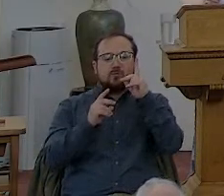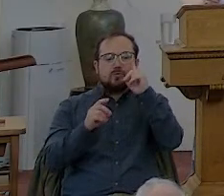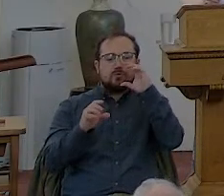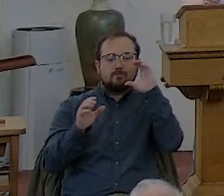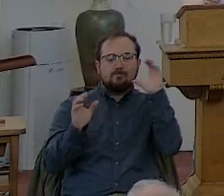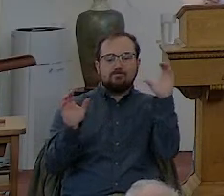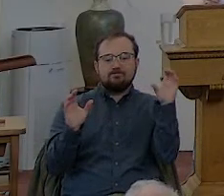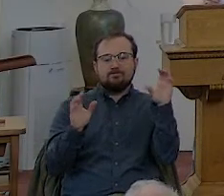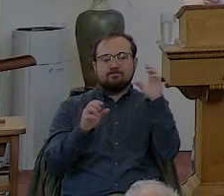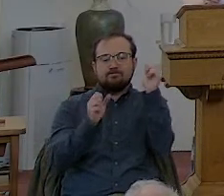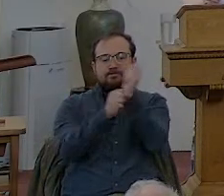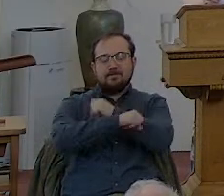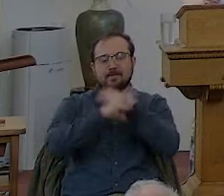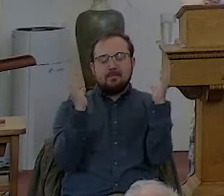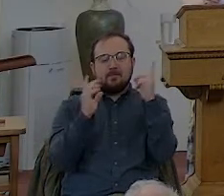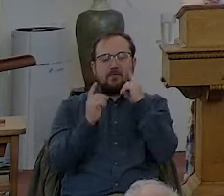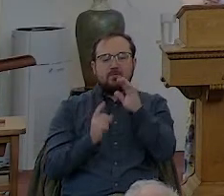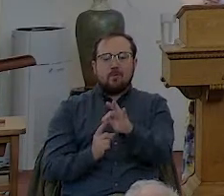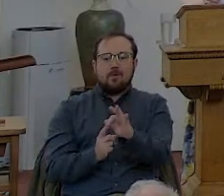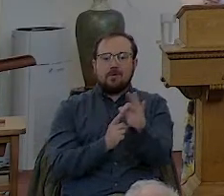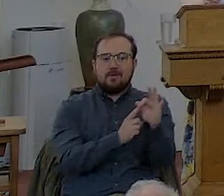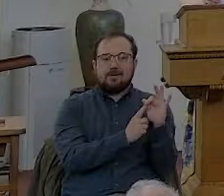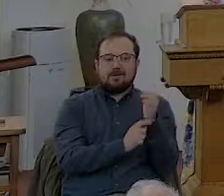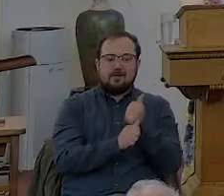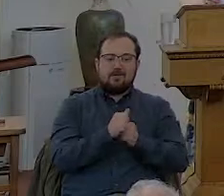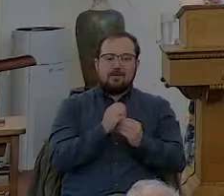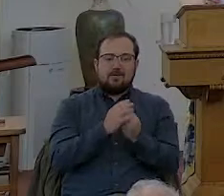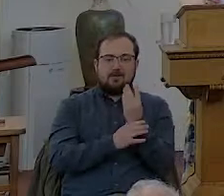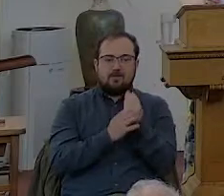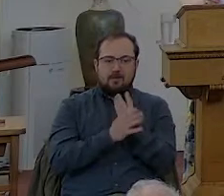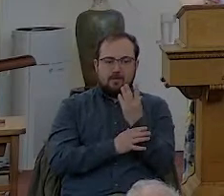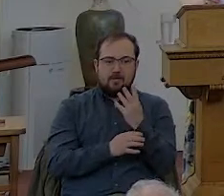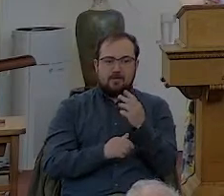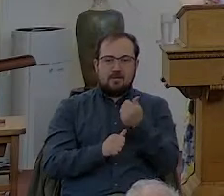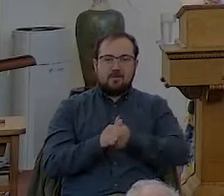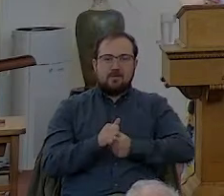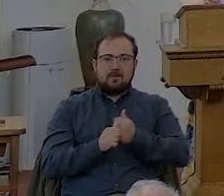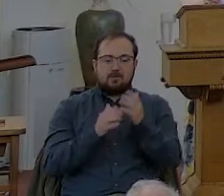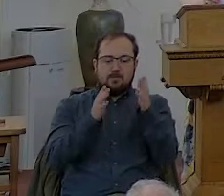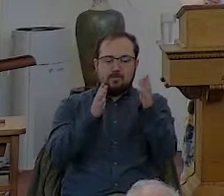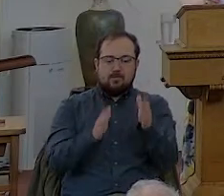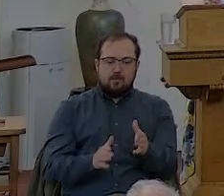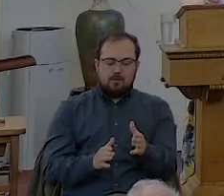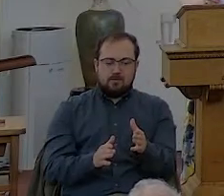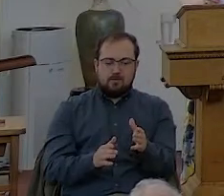of the uniqueness of each flower, each person.